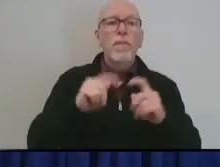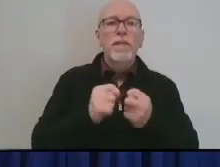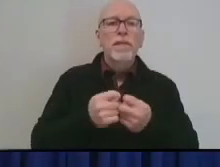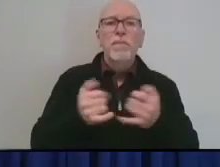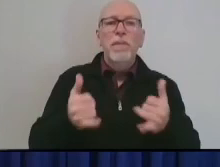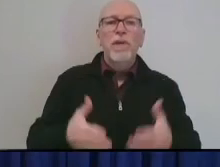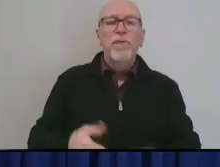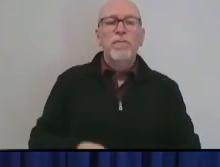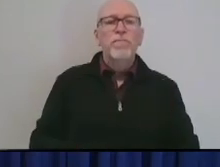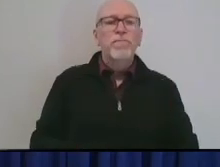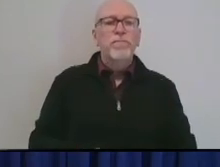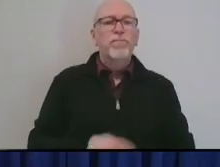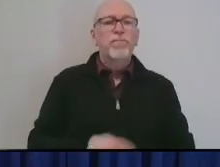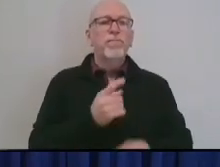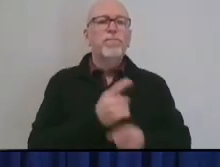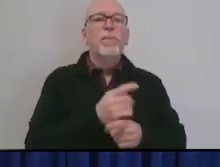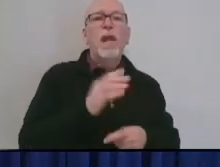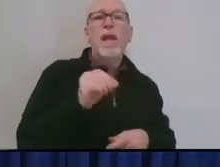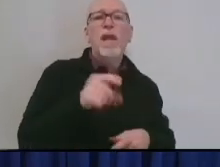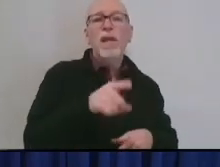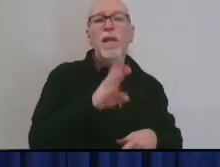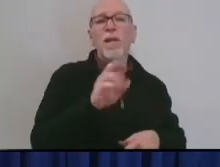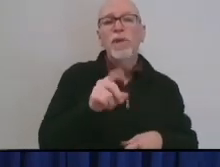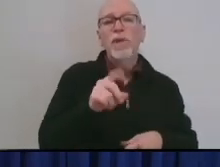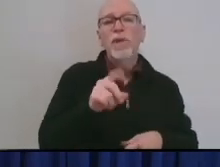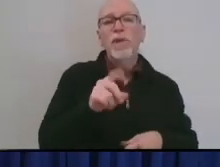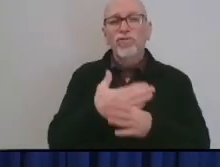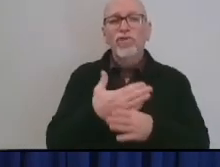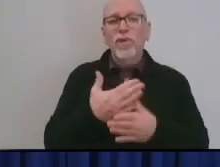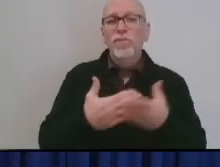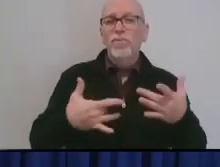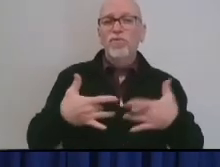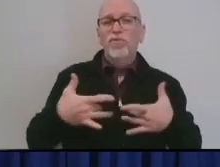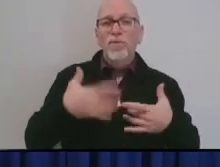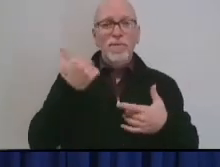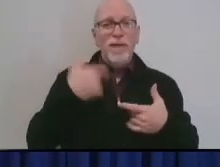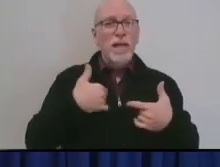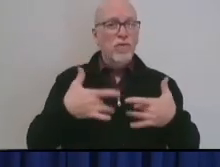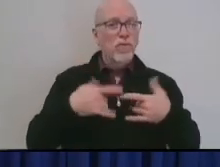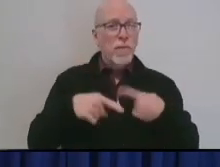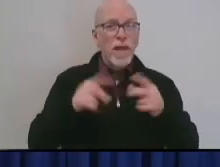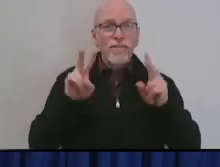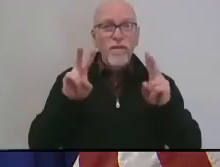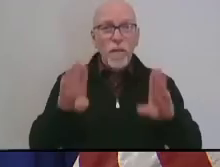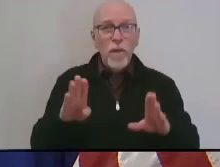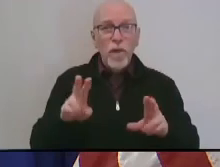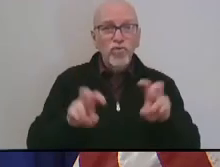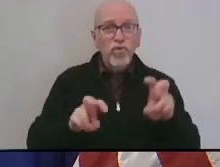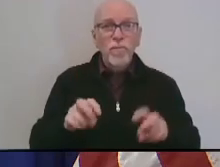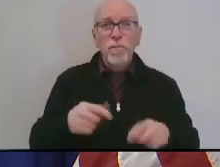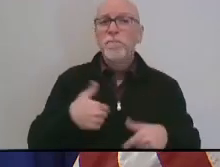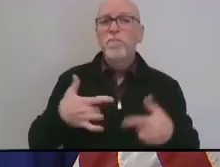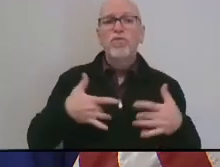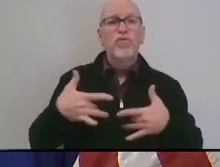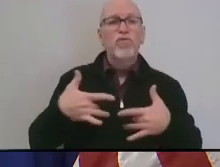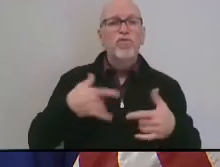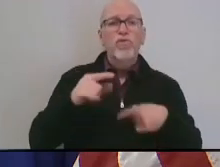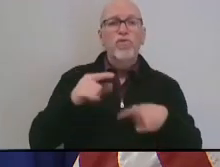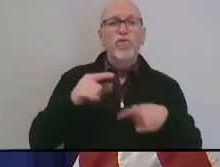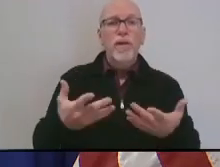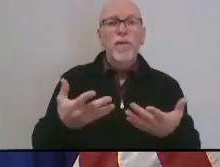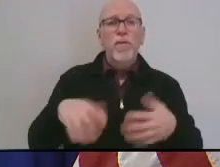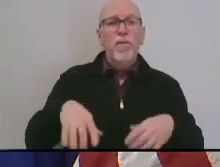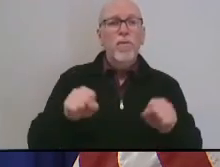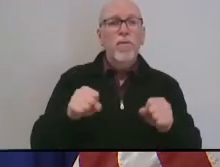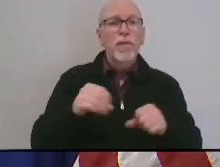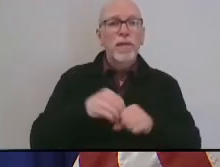that I too share concerns, but I share concerns about volleyball tournaments. I share concerns about what's being hosted in Evansville.